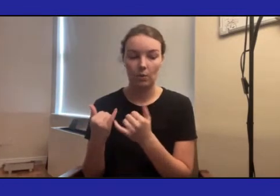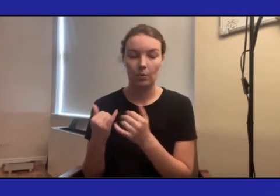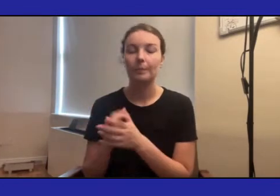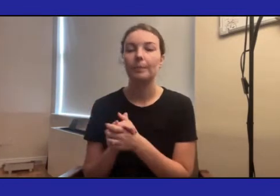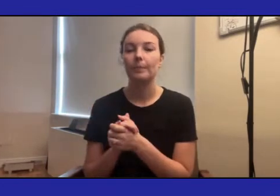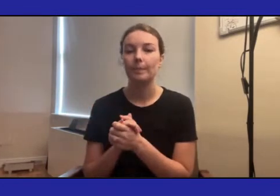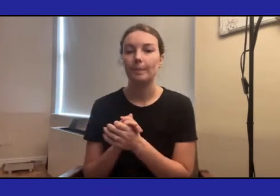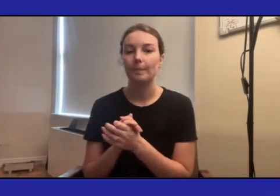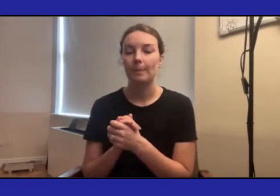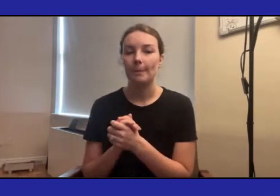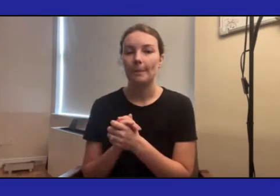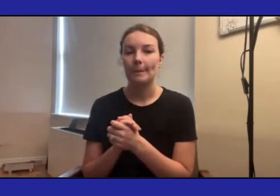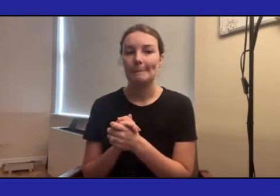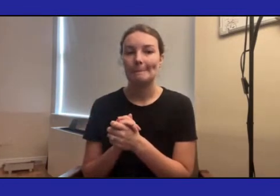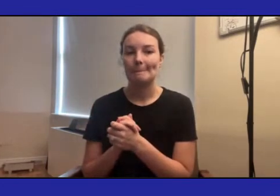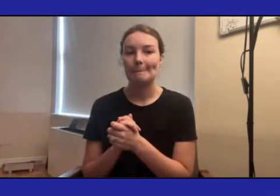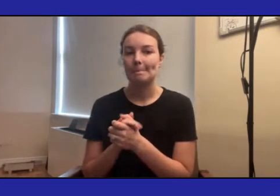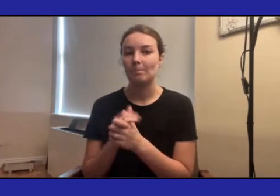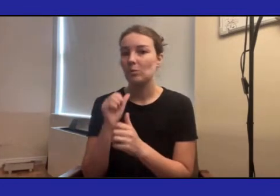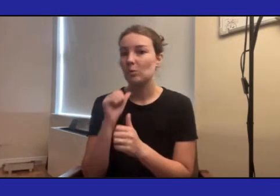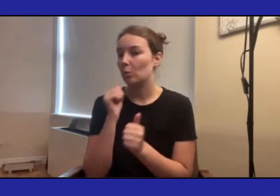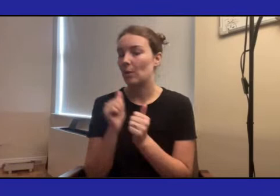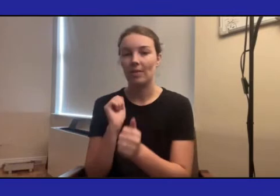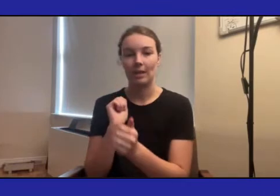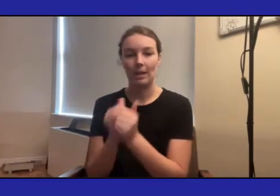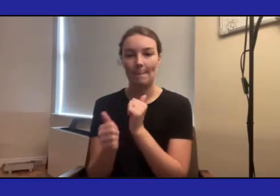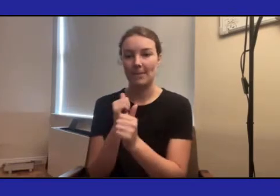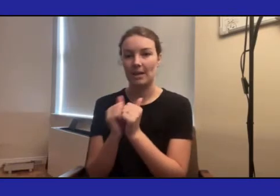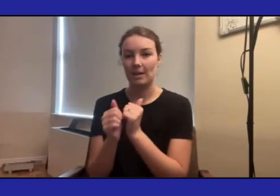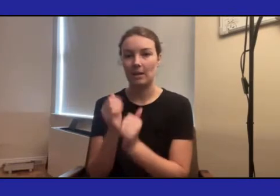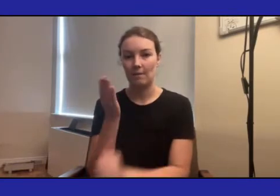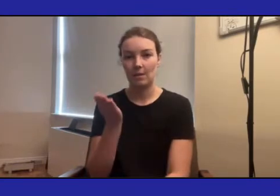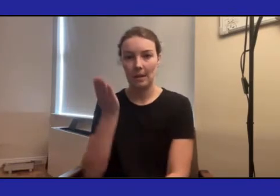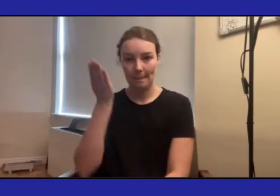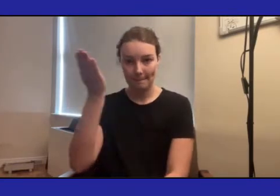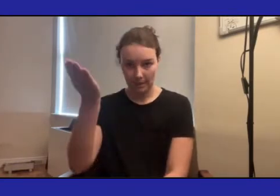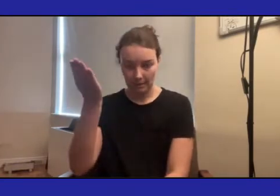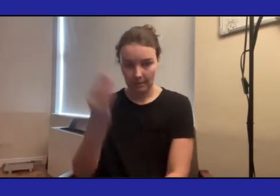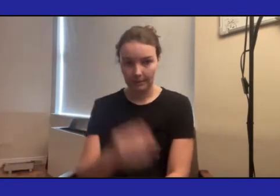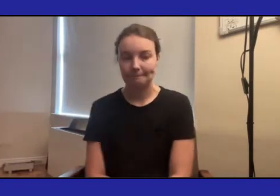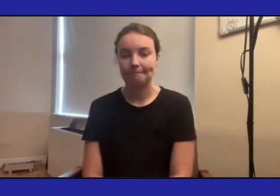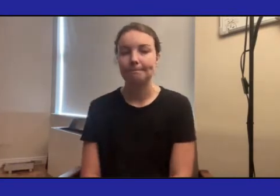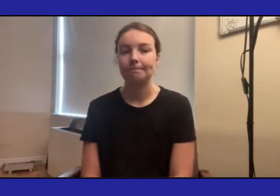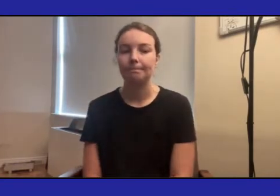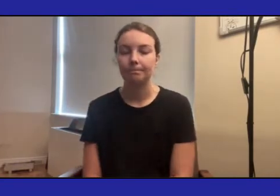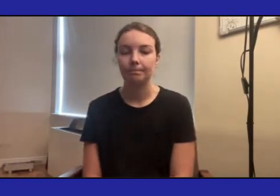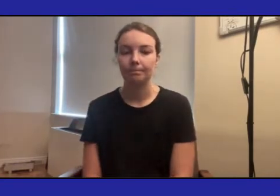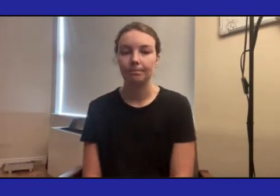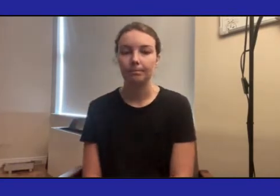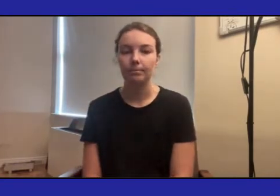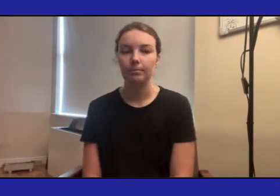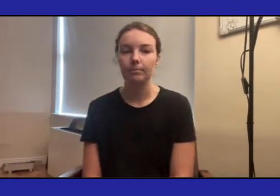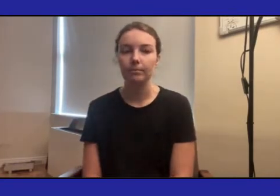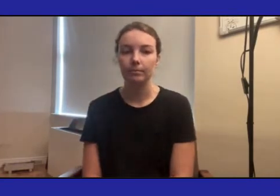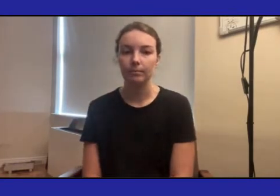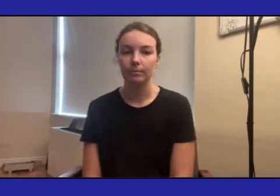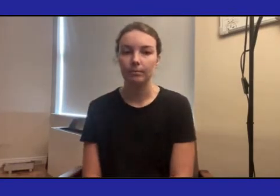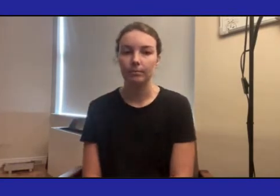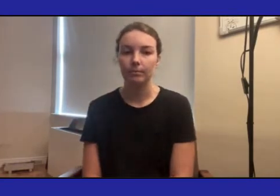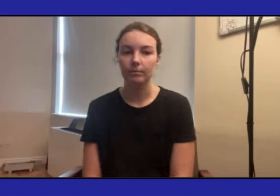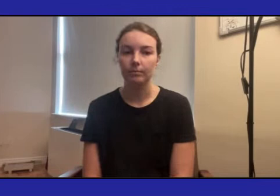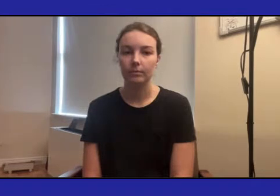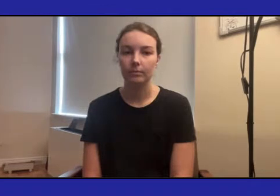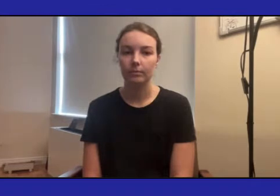it wasn't done via competitive bid, but we've been able to put a set of drawings together so we can get a more competitive number, and they'll be able to do 6 units in the next